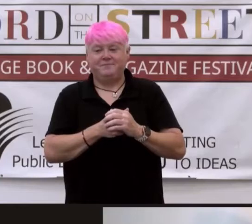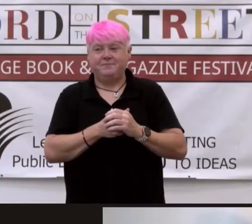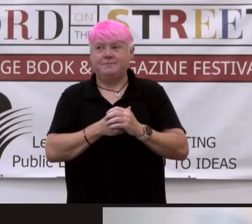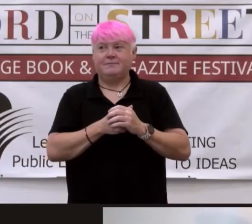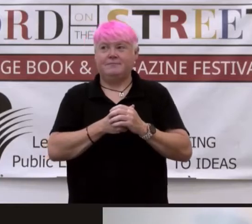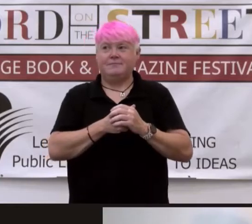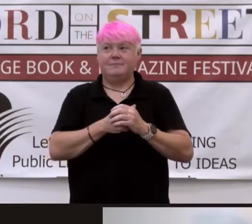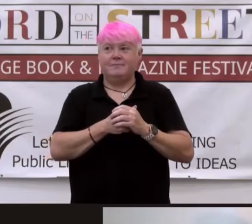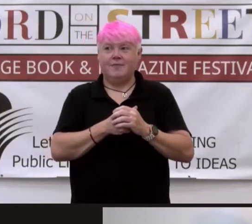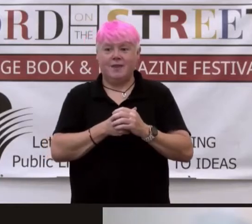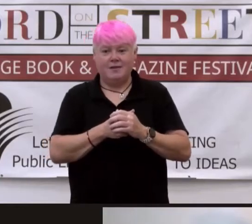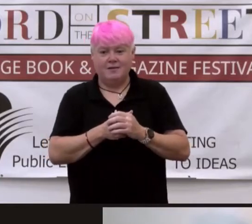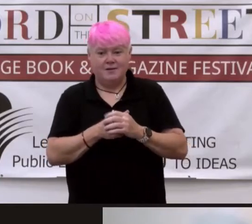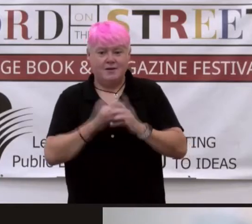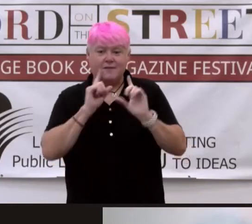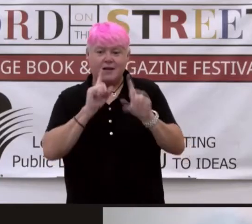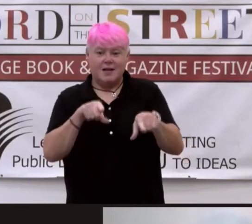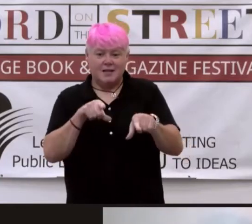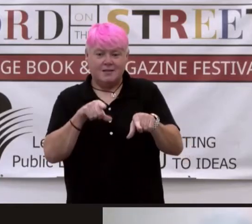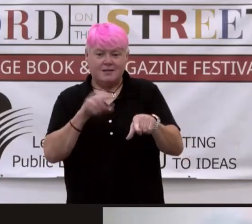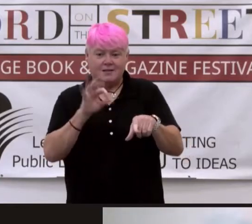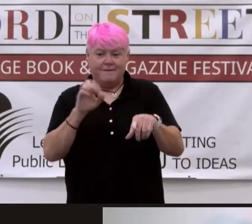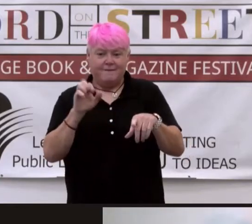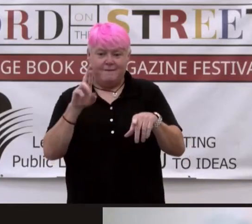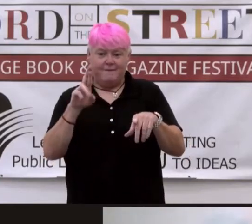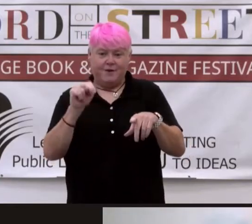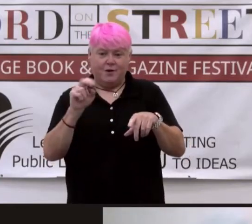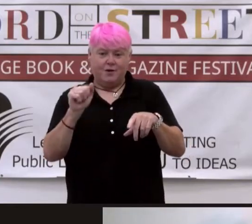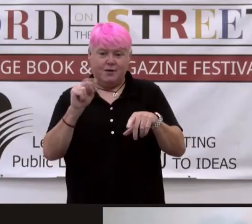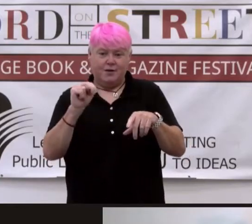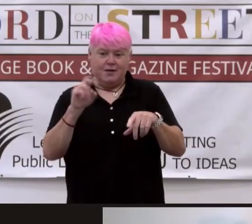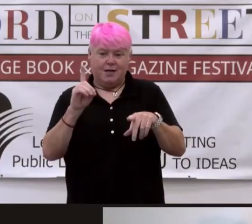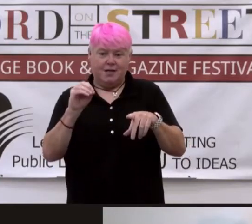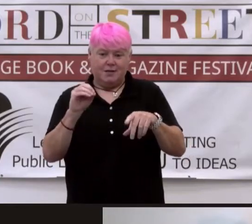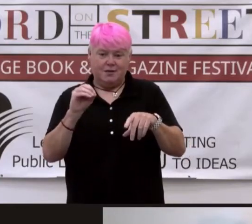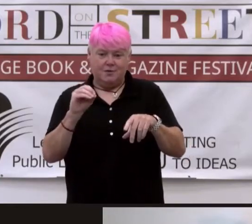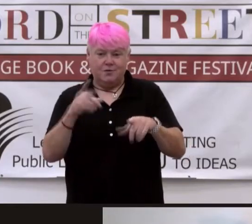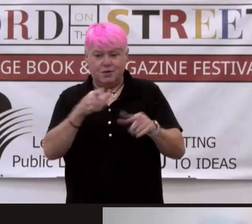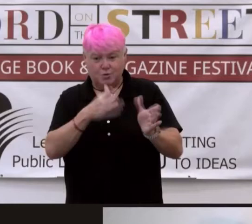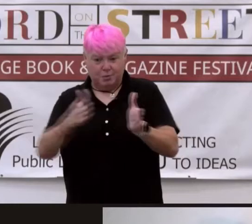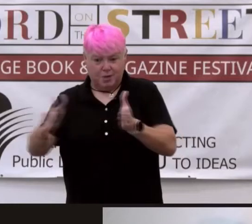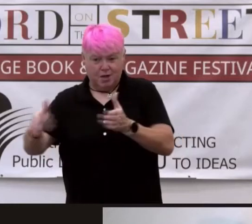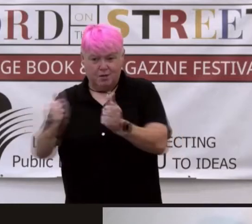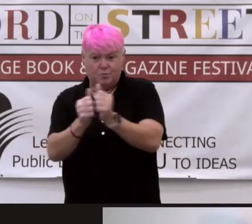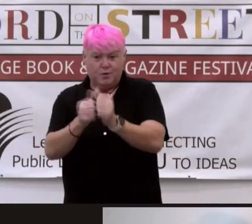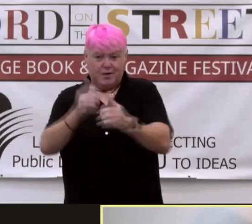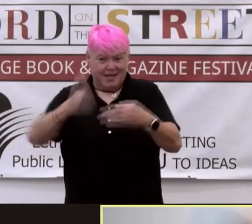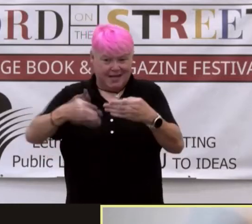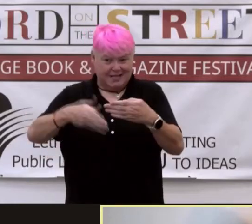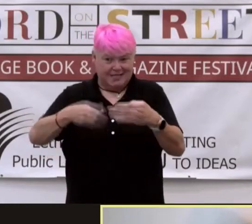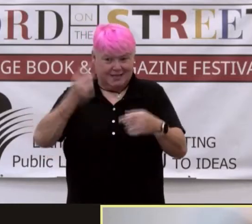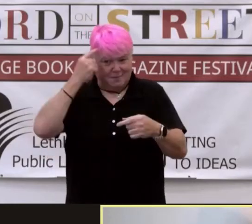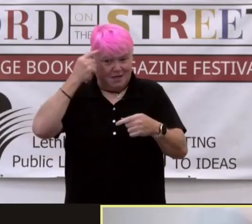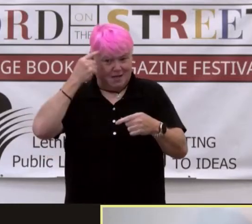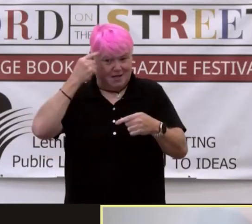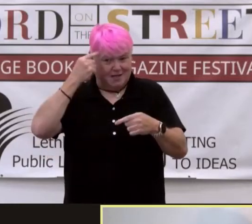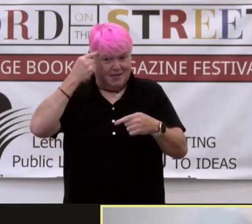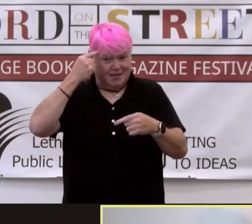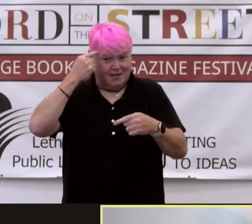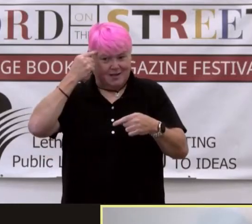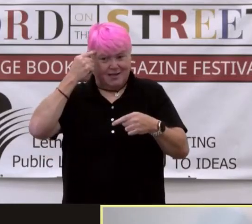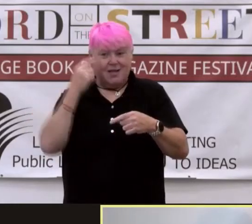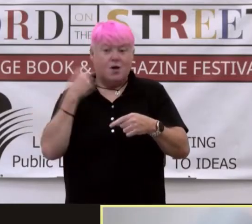So you sort of answered this one, but Fernando was wondering, do you plot your books with a specific ending in mind? I do always think of the